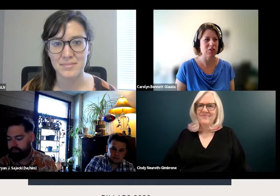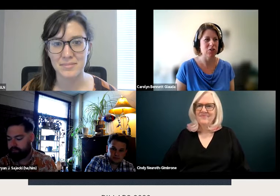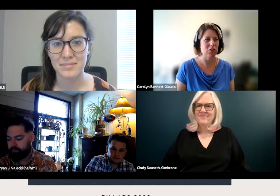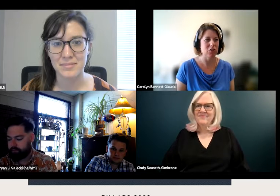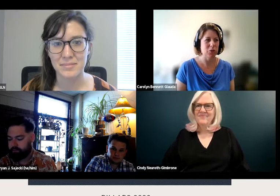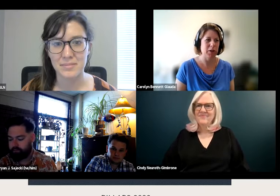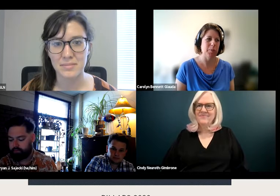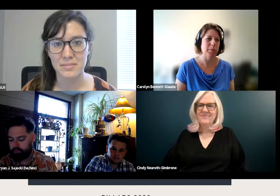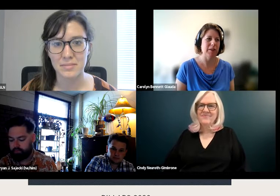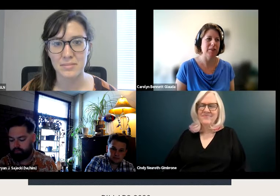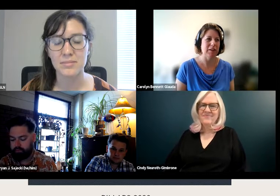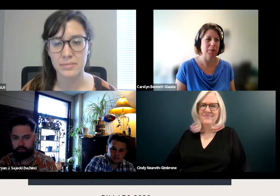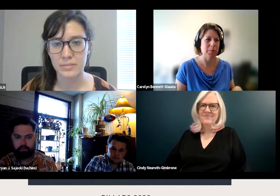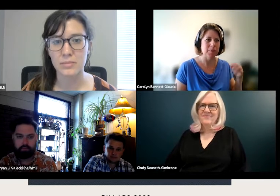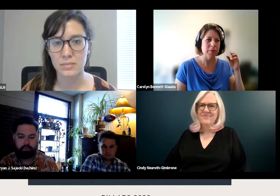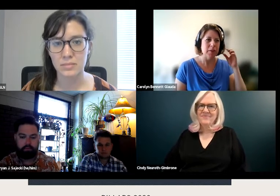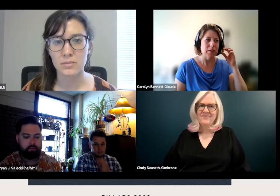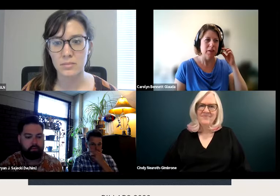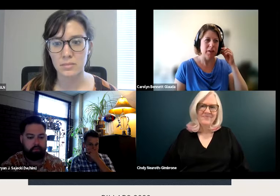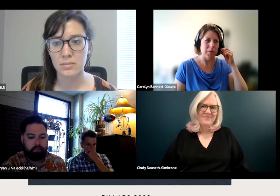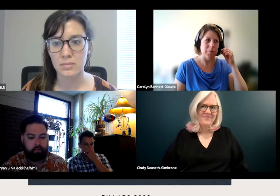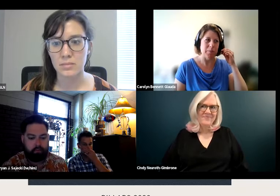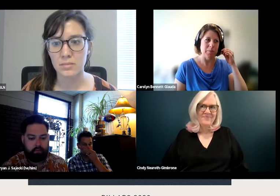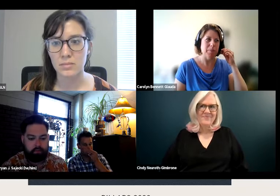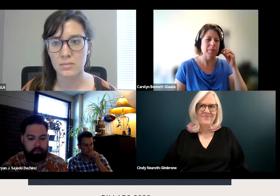haven't shown up by the time